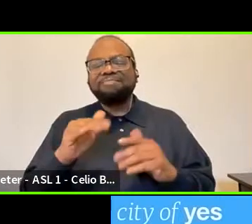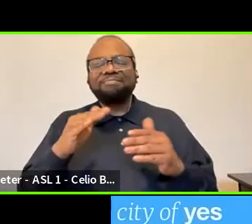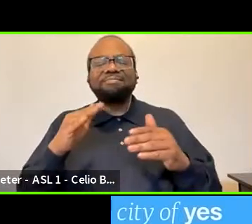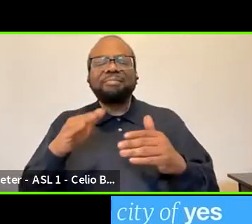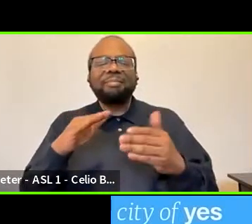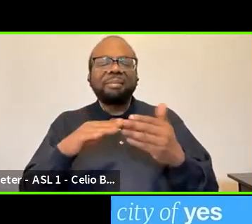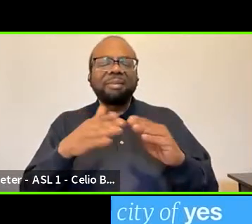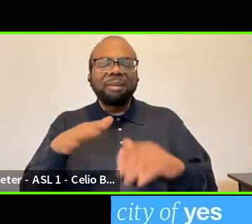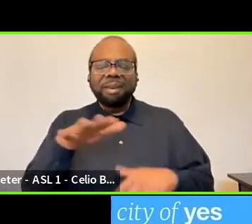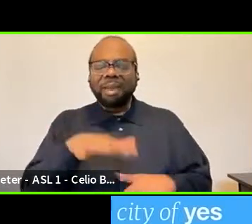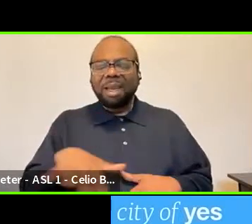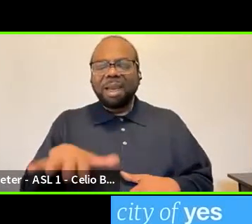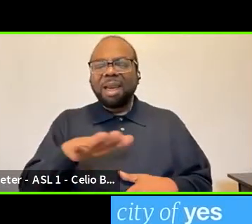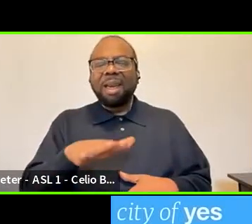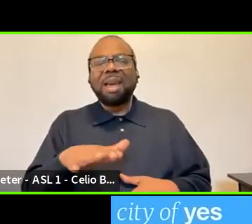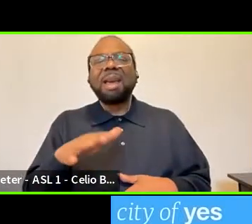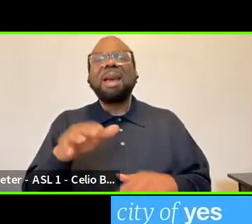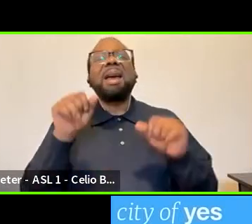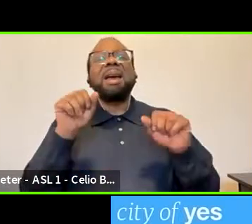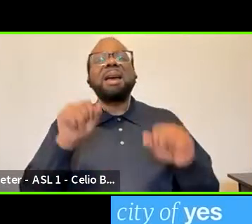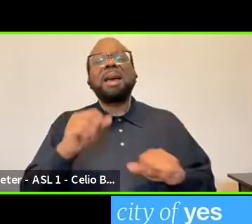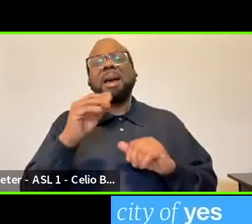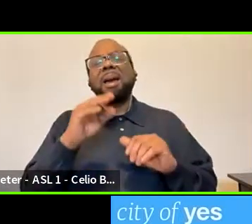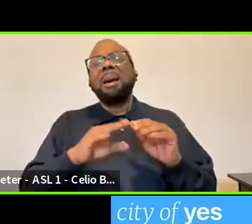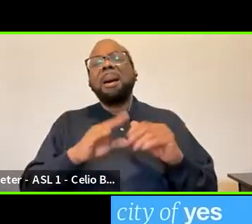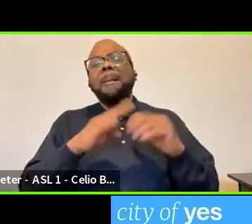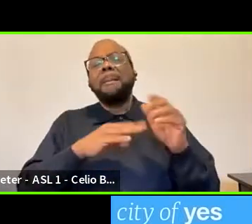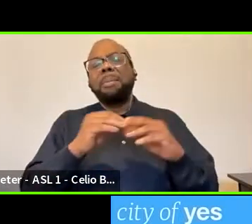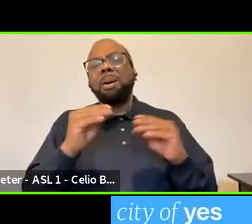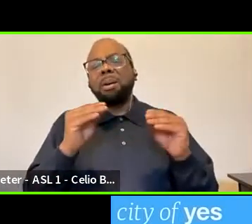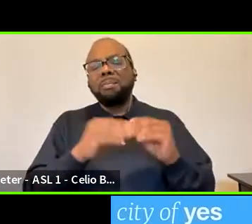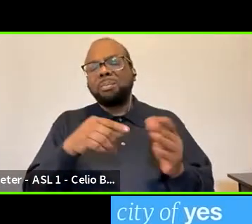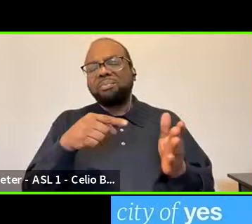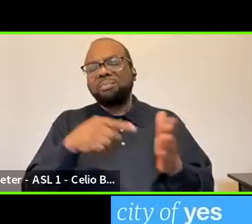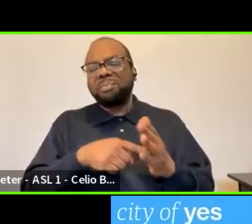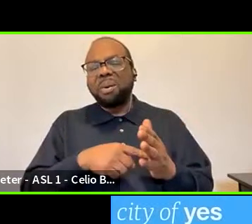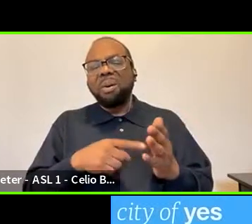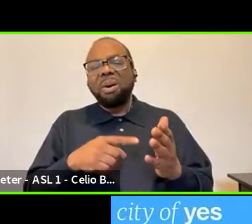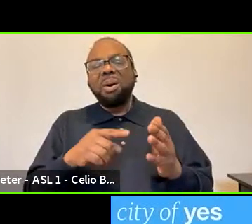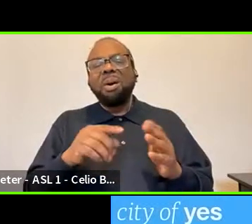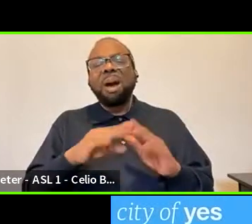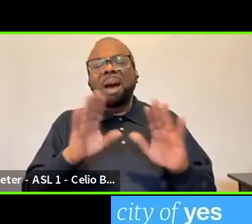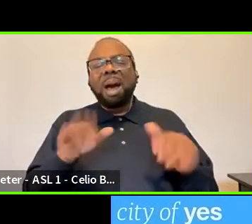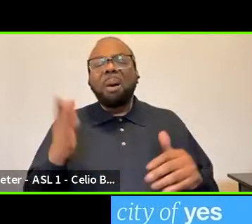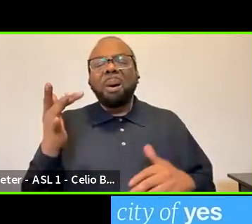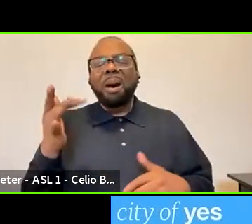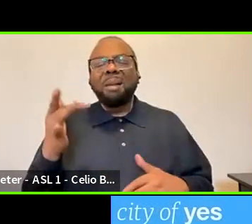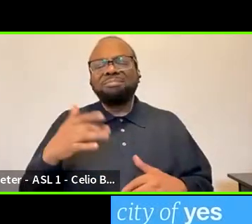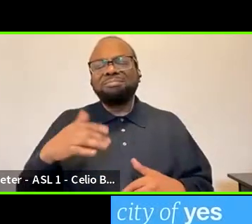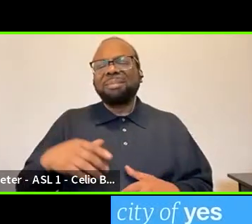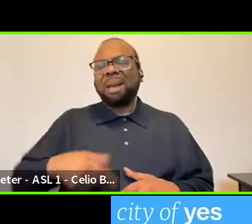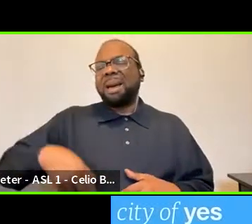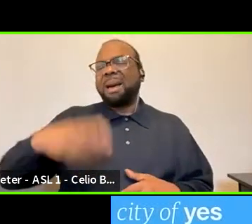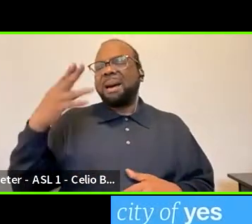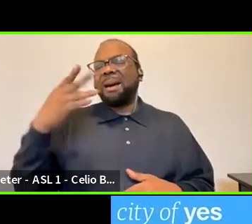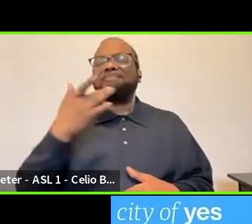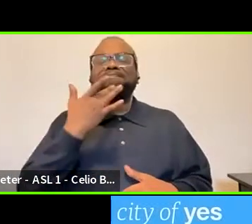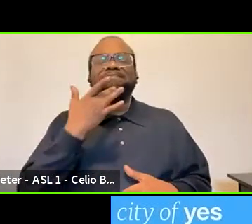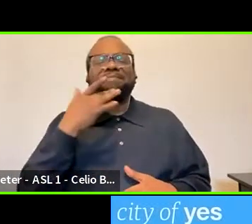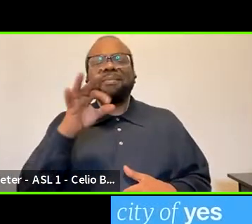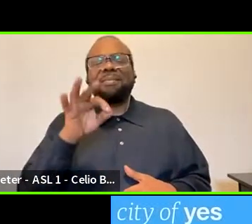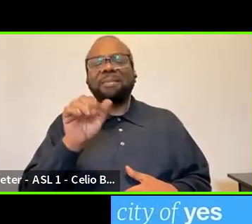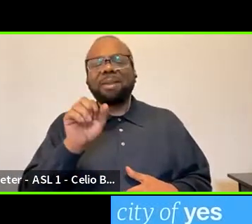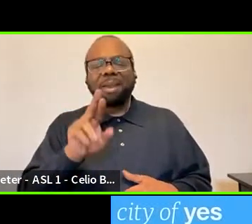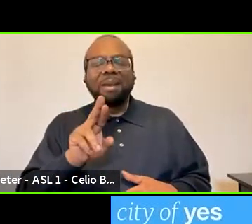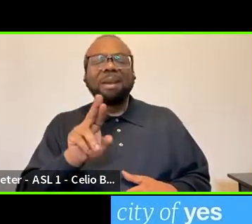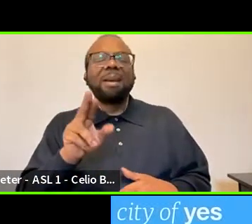framework be able to build more affordable units because they can access those higher preferential FARs. Um, but we are watching closely with our,